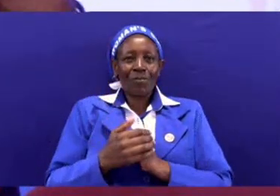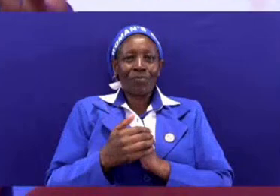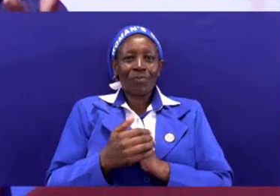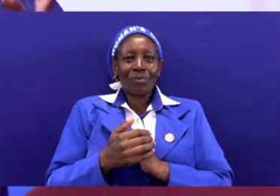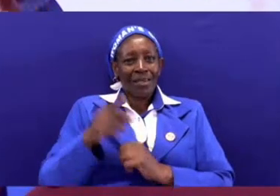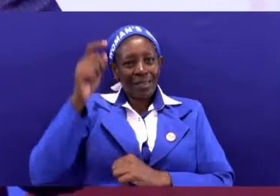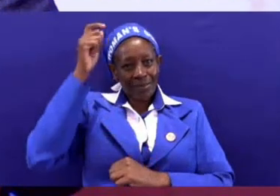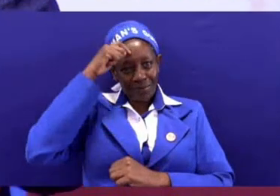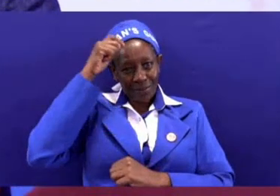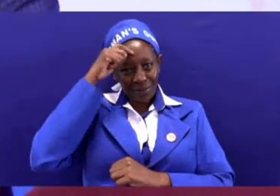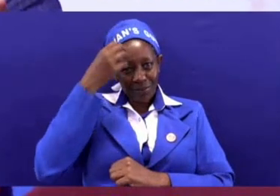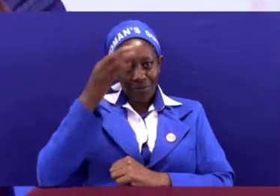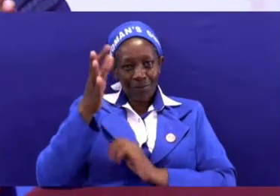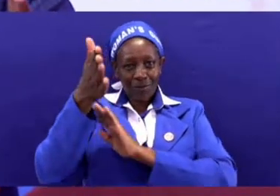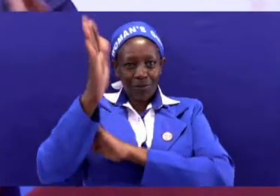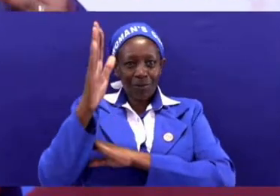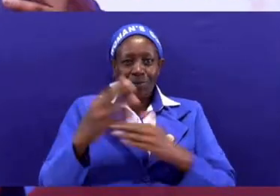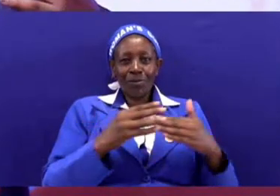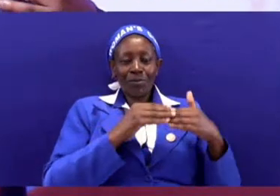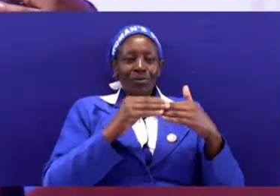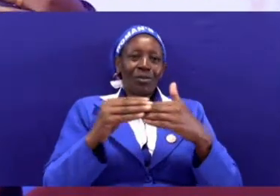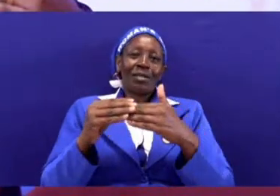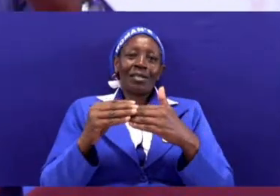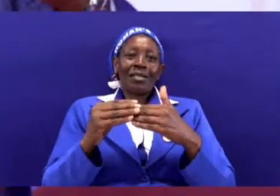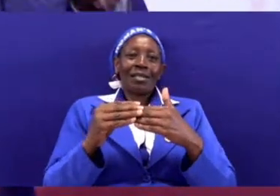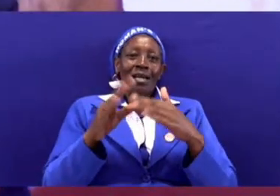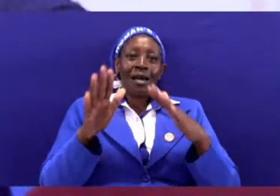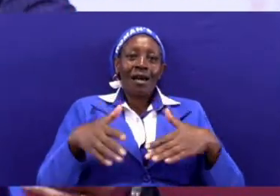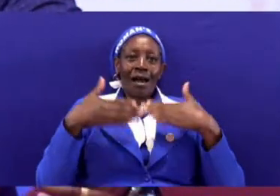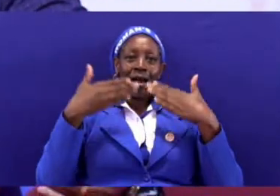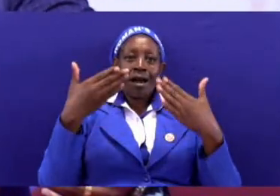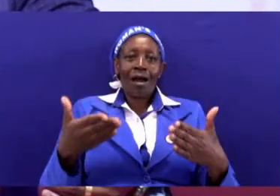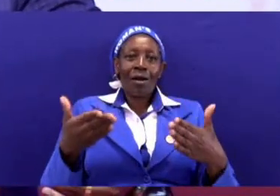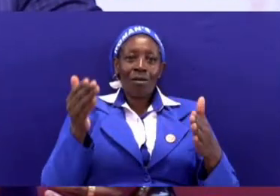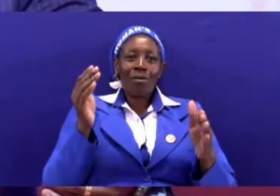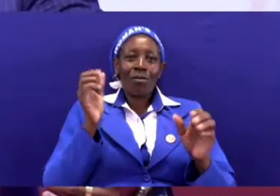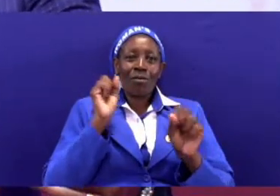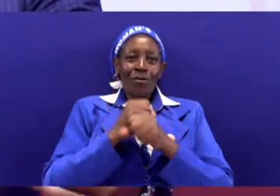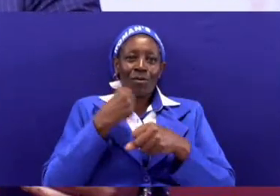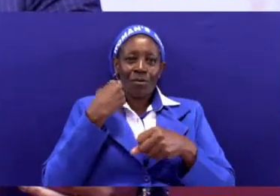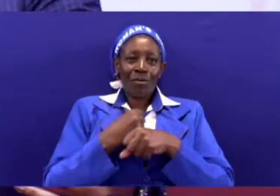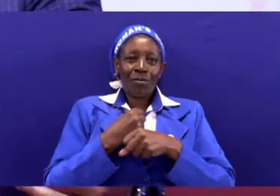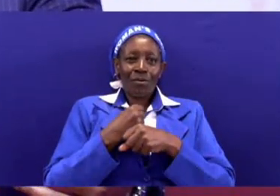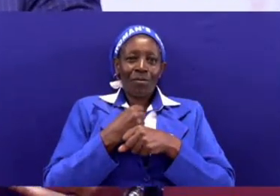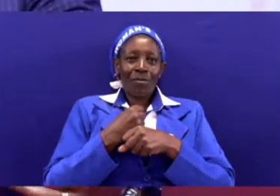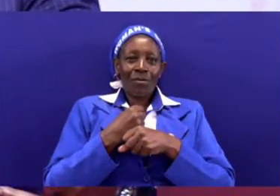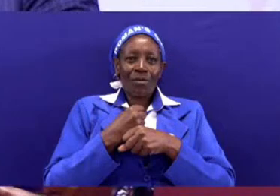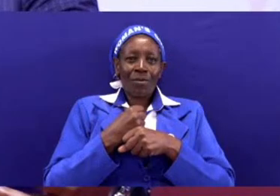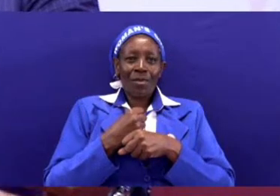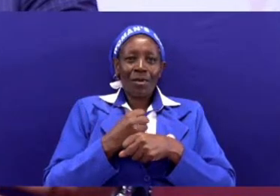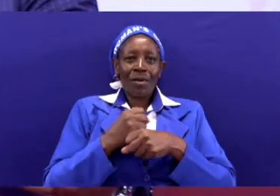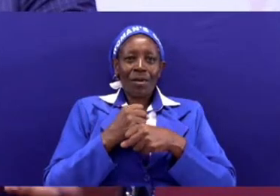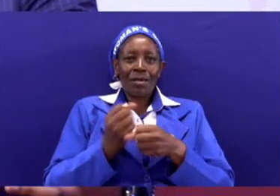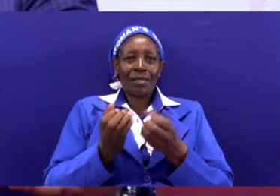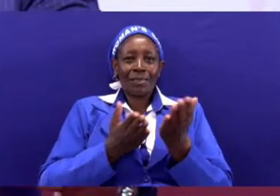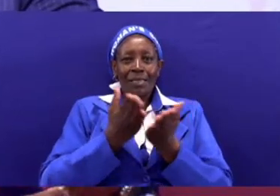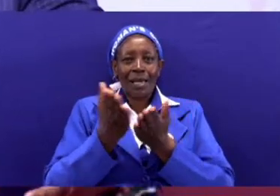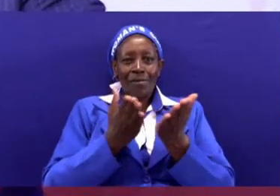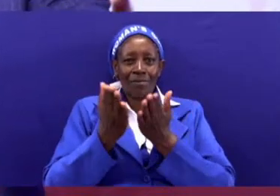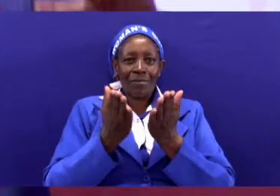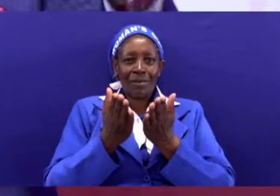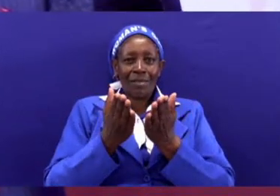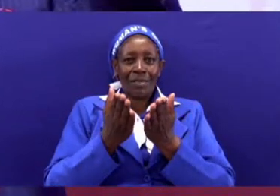of God to guide him as to how he was to do the how of ministry. And so when he goes to those walls in Jericho,